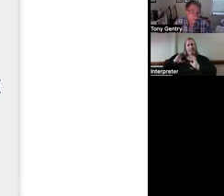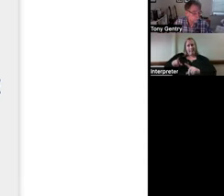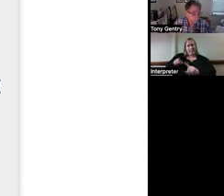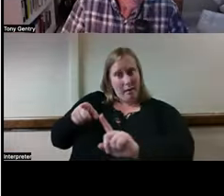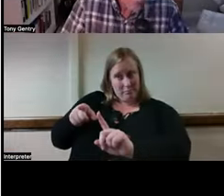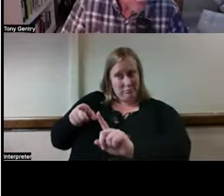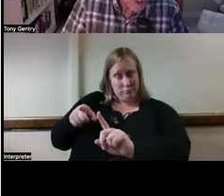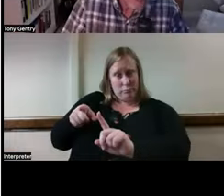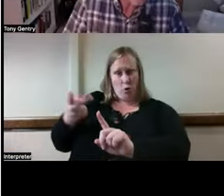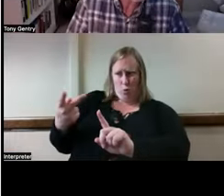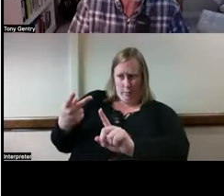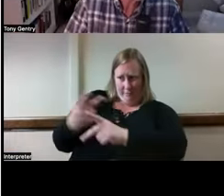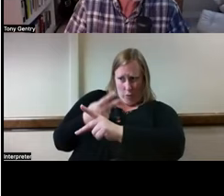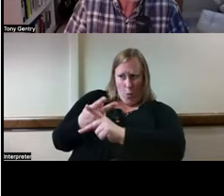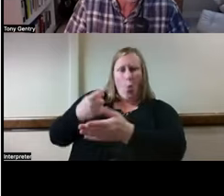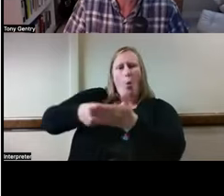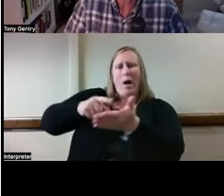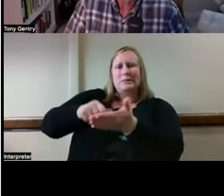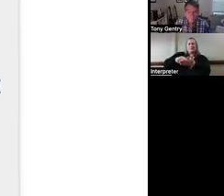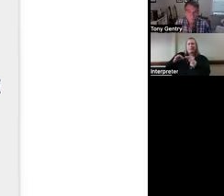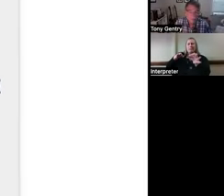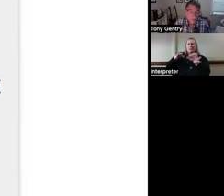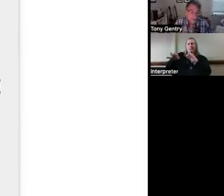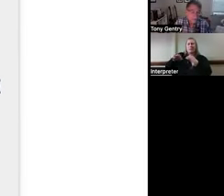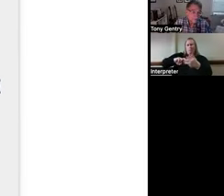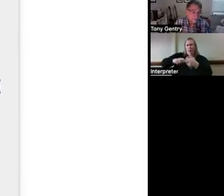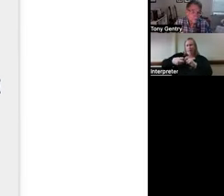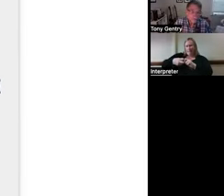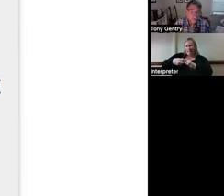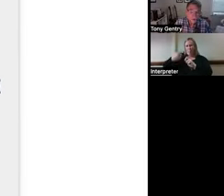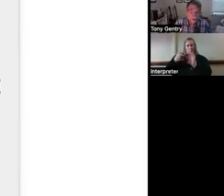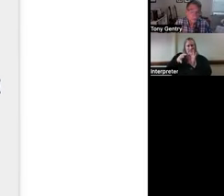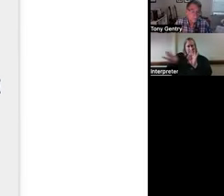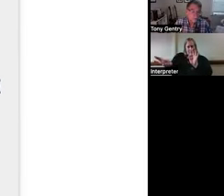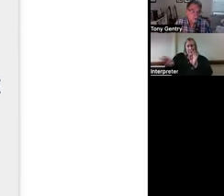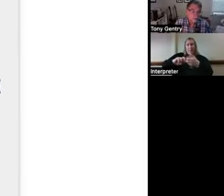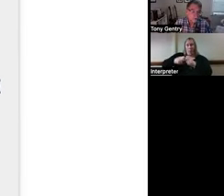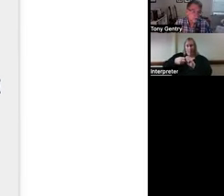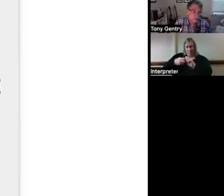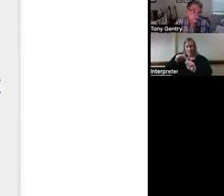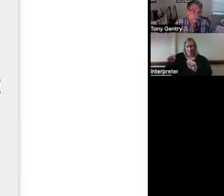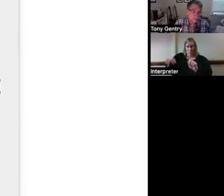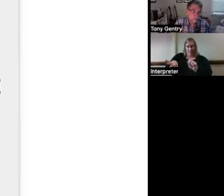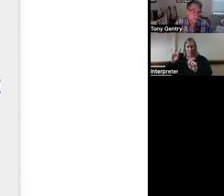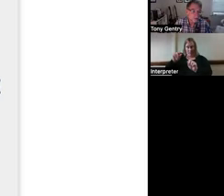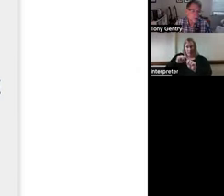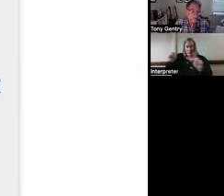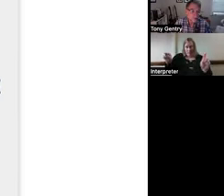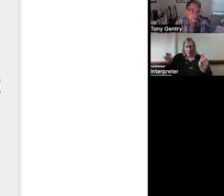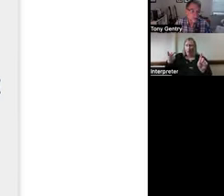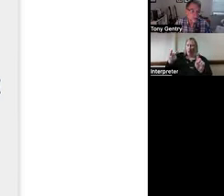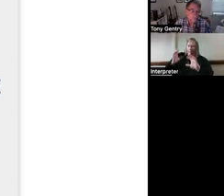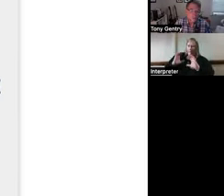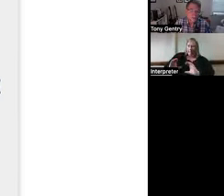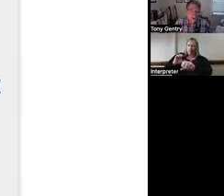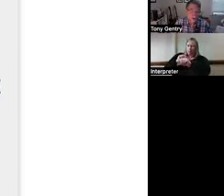problem, typically in one sentence. Having defined the problem, you and your client work together